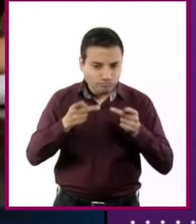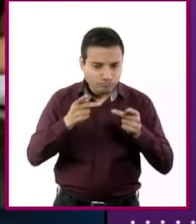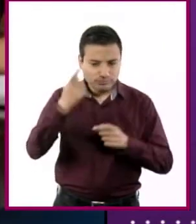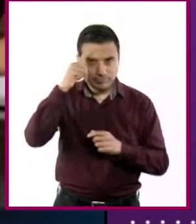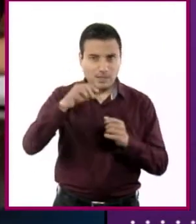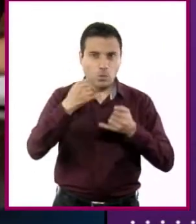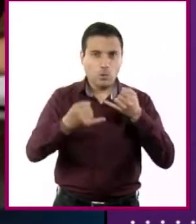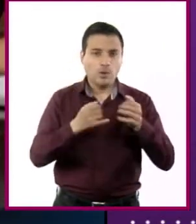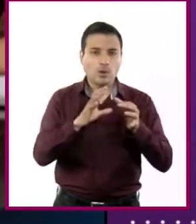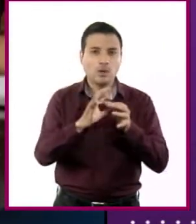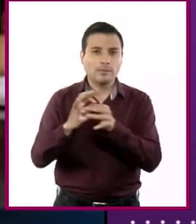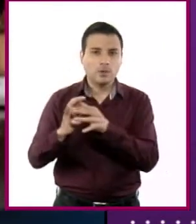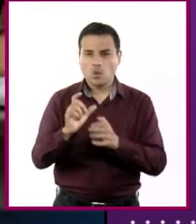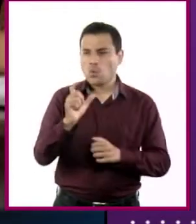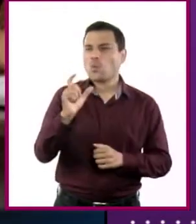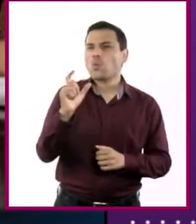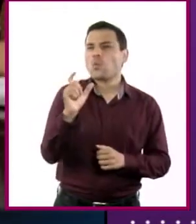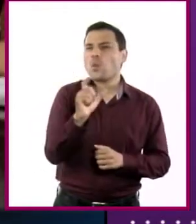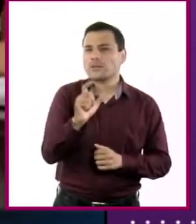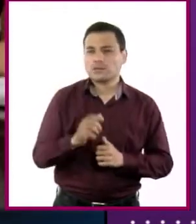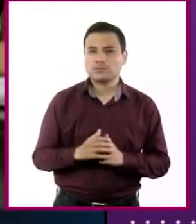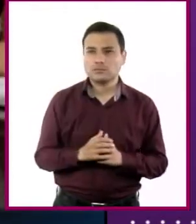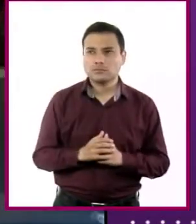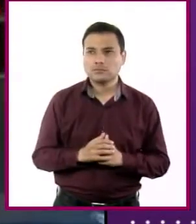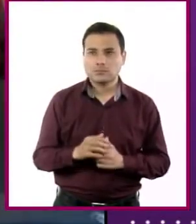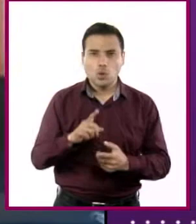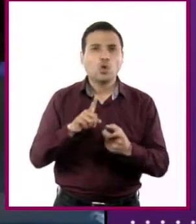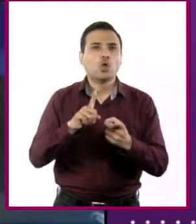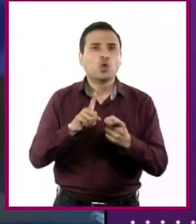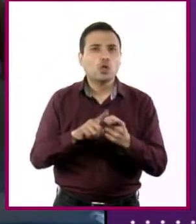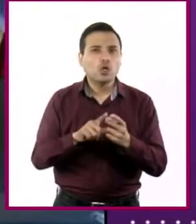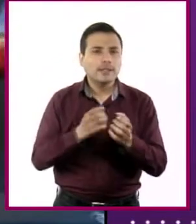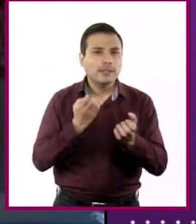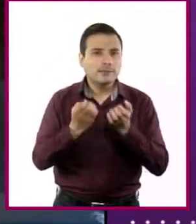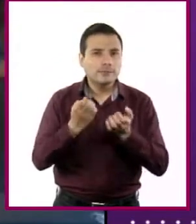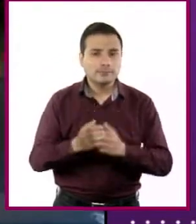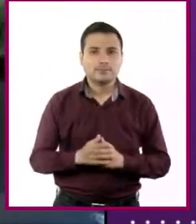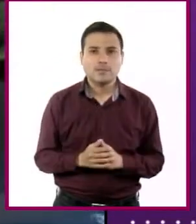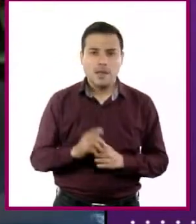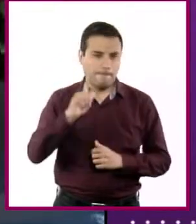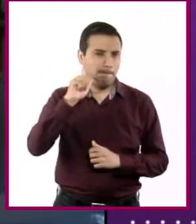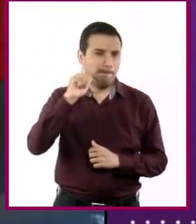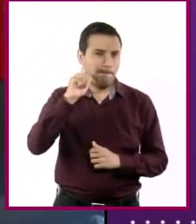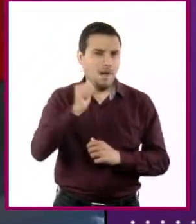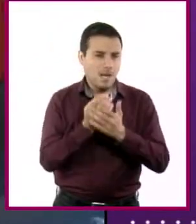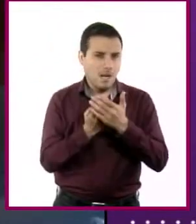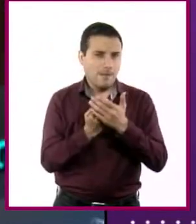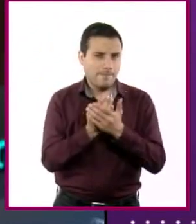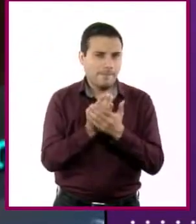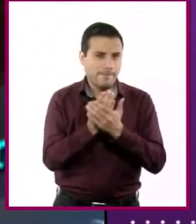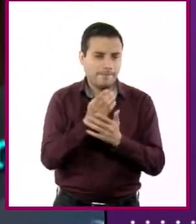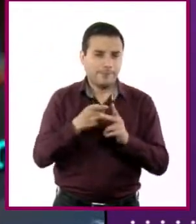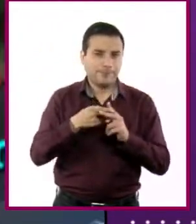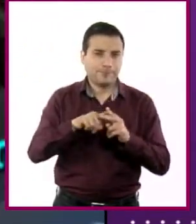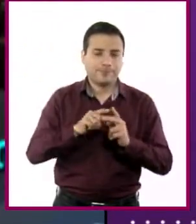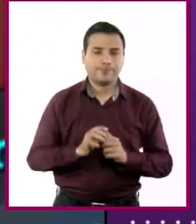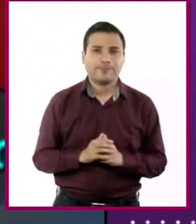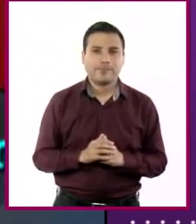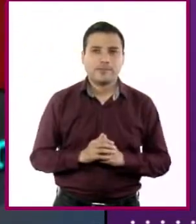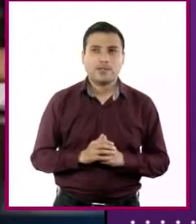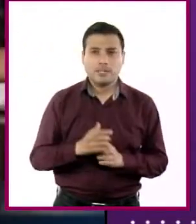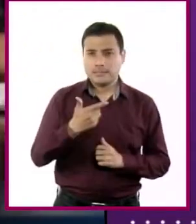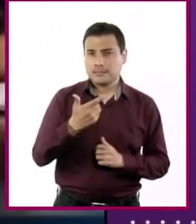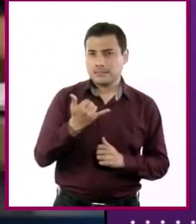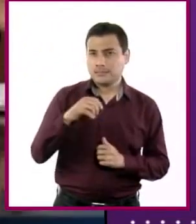Games? Where will you train? I will start tomorrow morning, and I will train at the